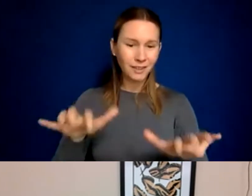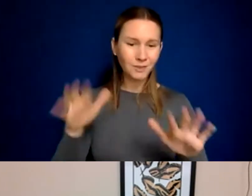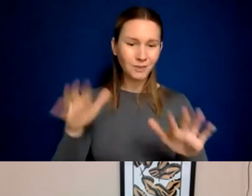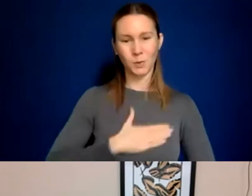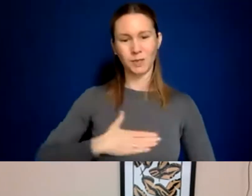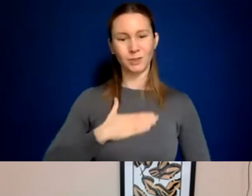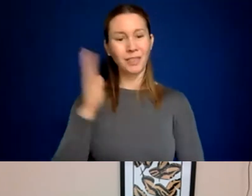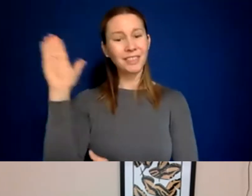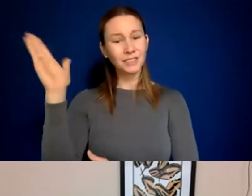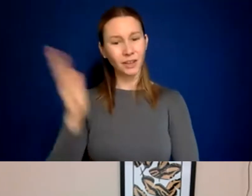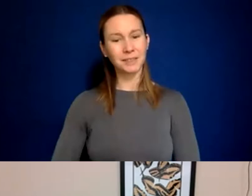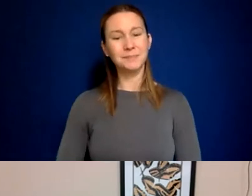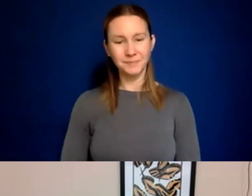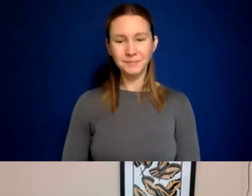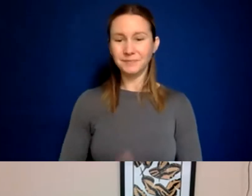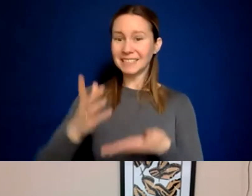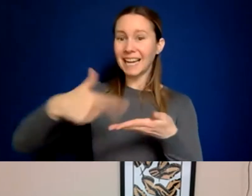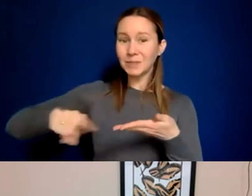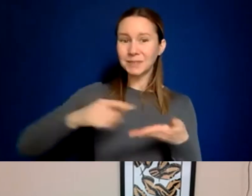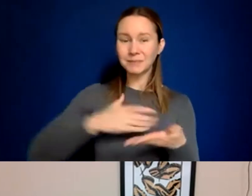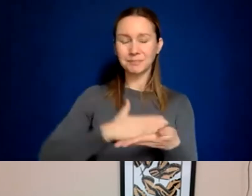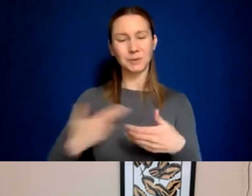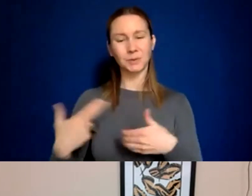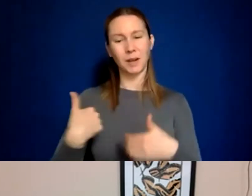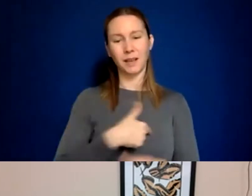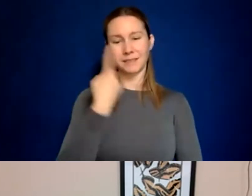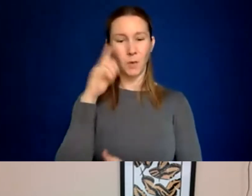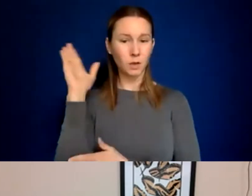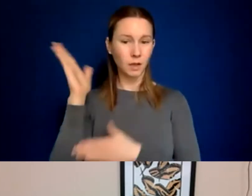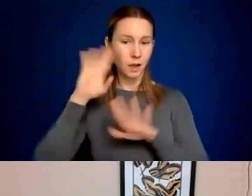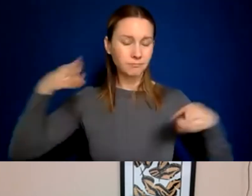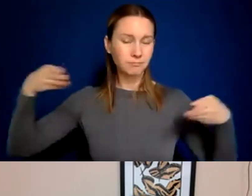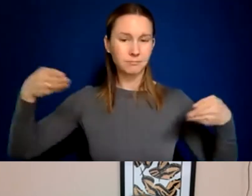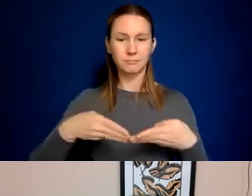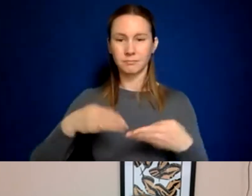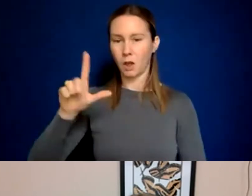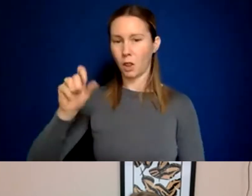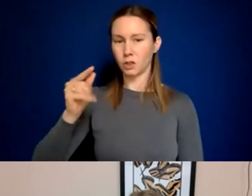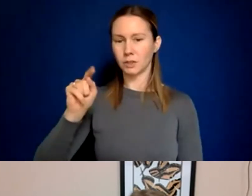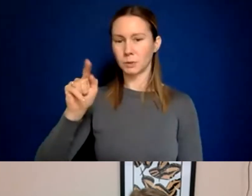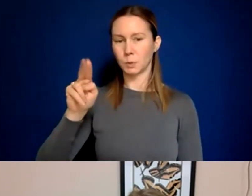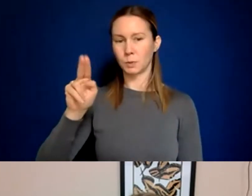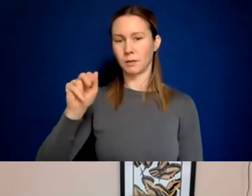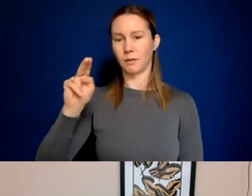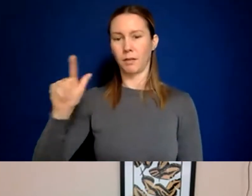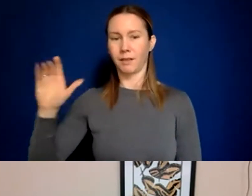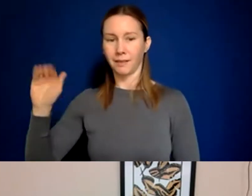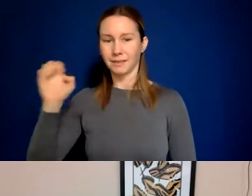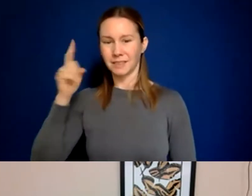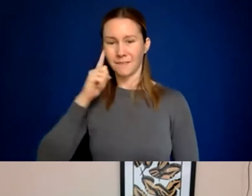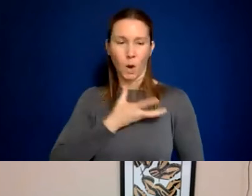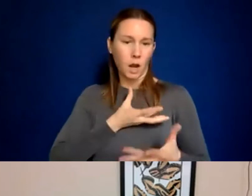the talk. Next week, please join us for a talk focusing on a longitudinal case of compassionate